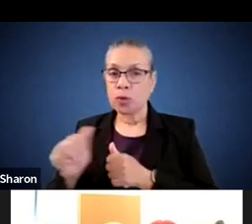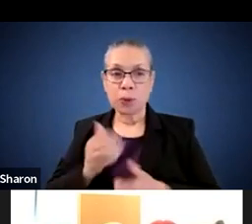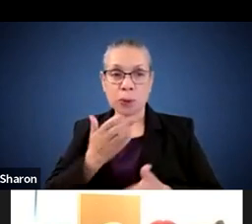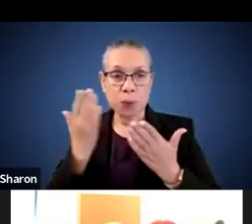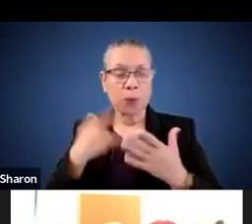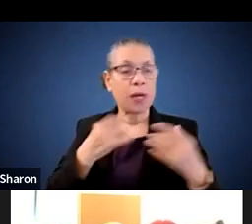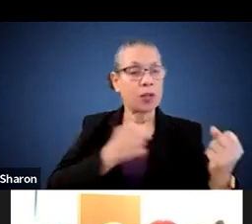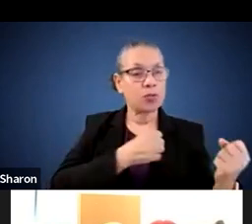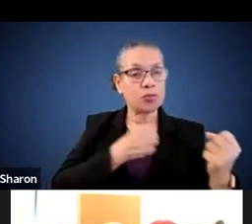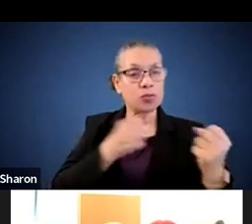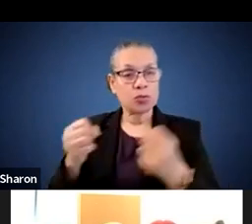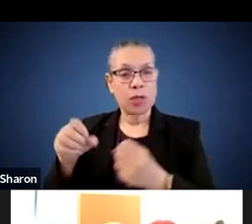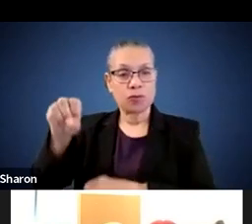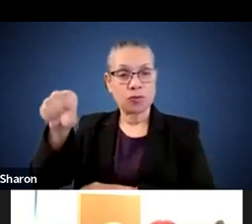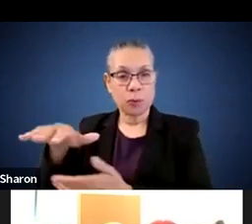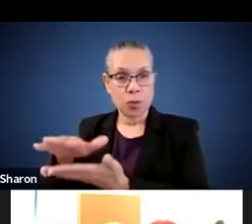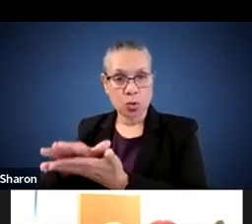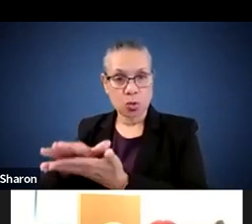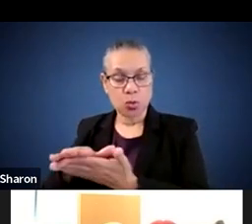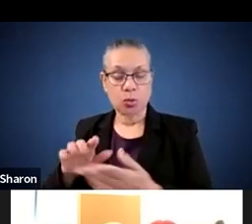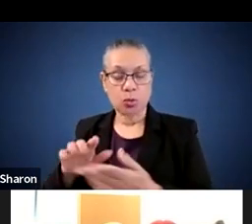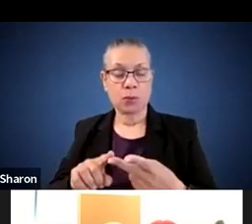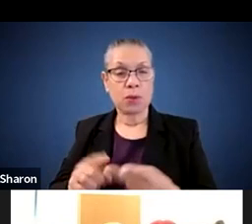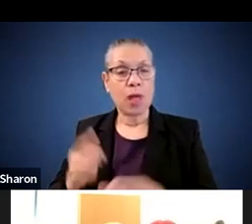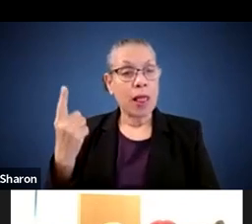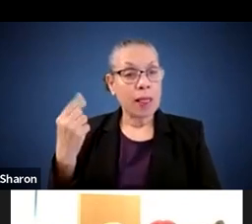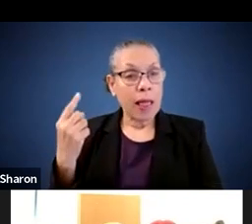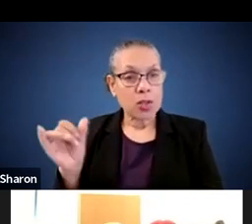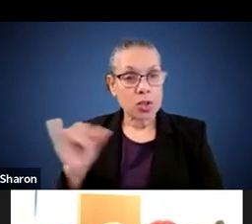um and last year the same thing happened